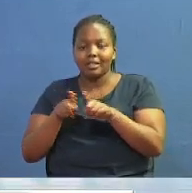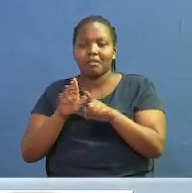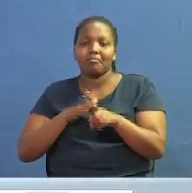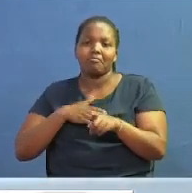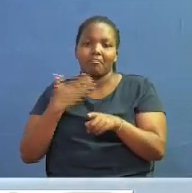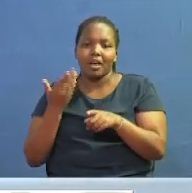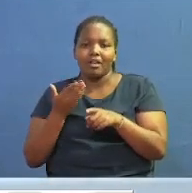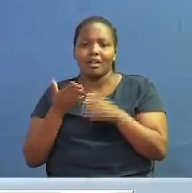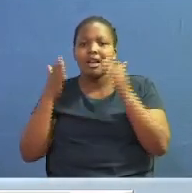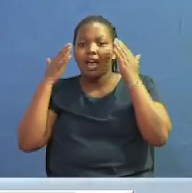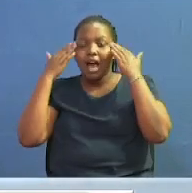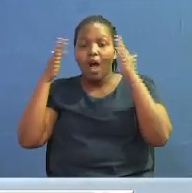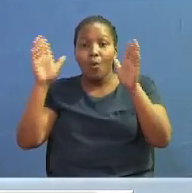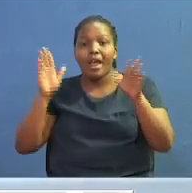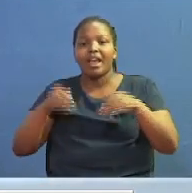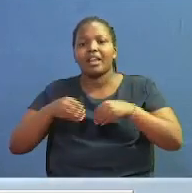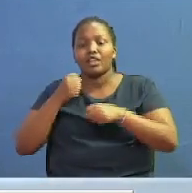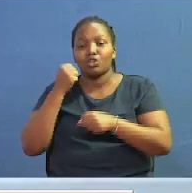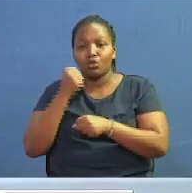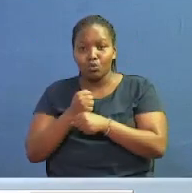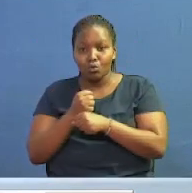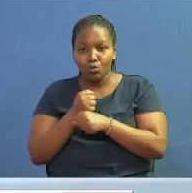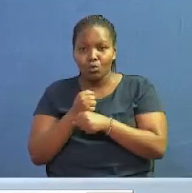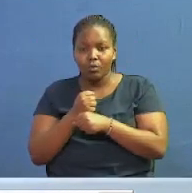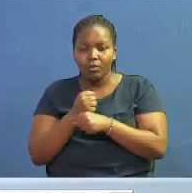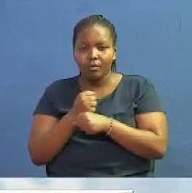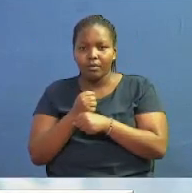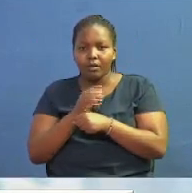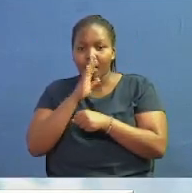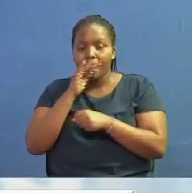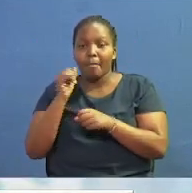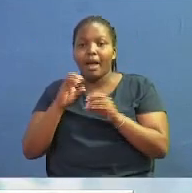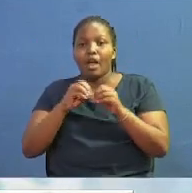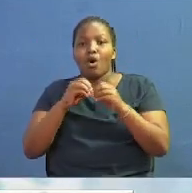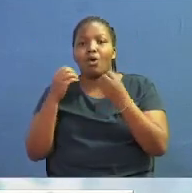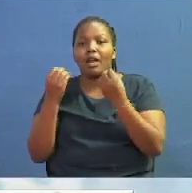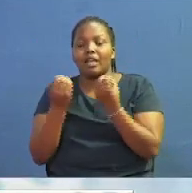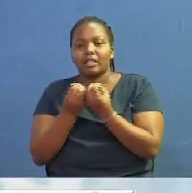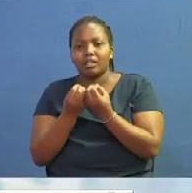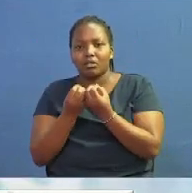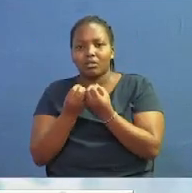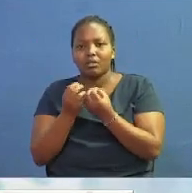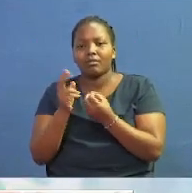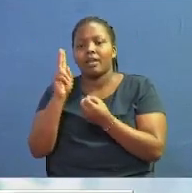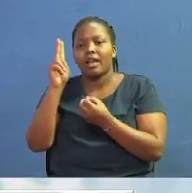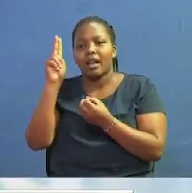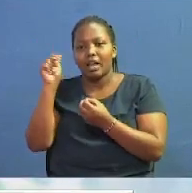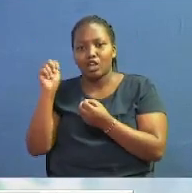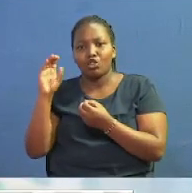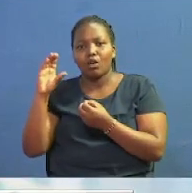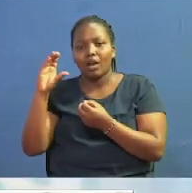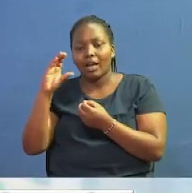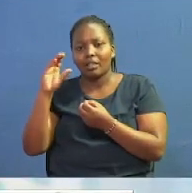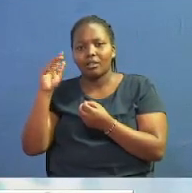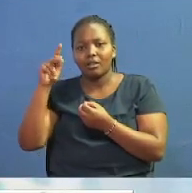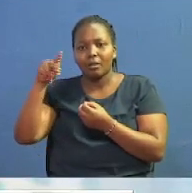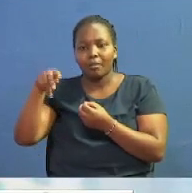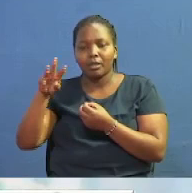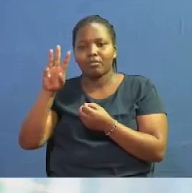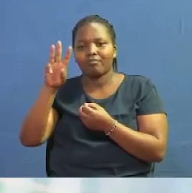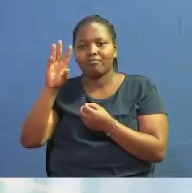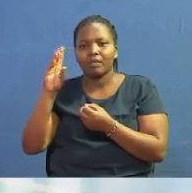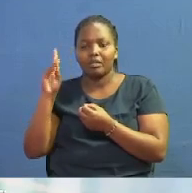awareness we do, the more advocacy that is being done by organizations such as the National Council for Persons with Disabilities, the United